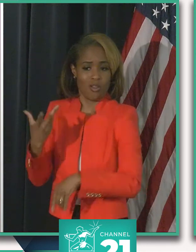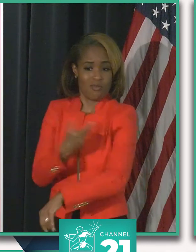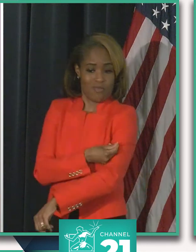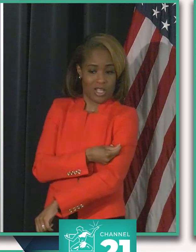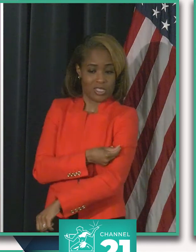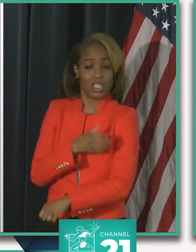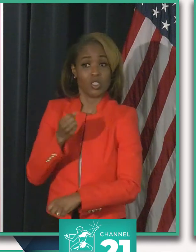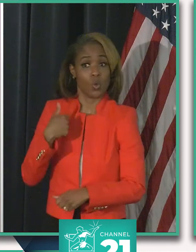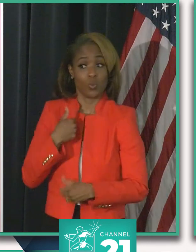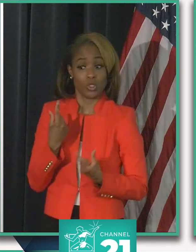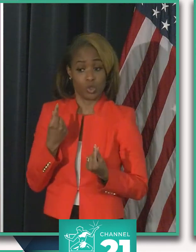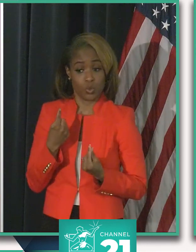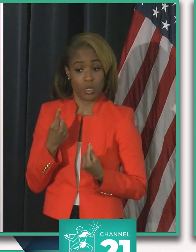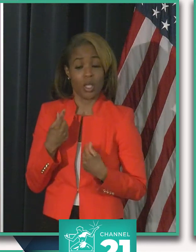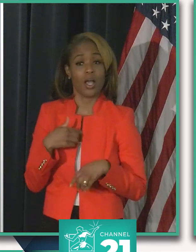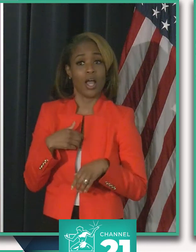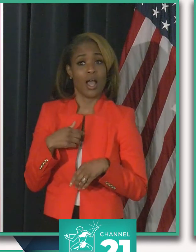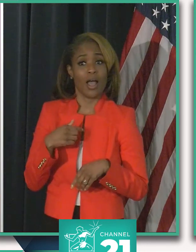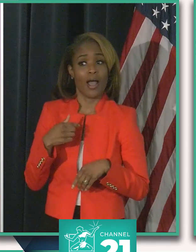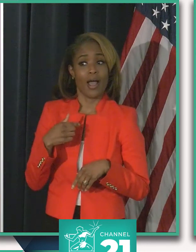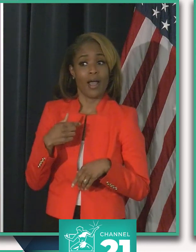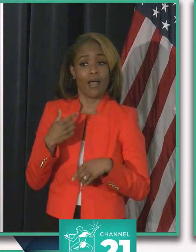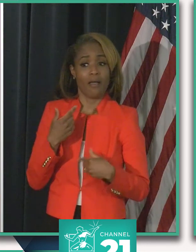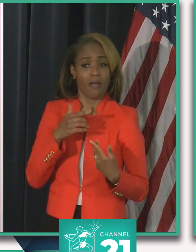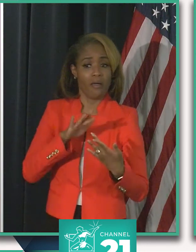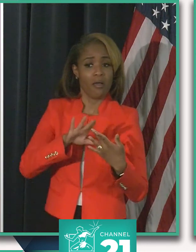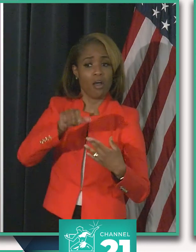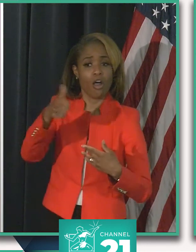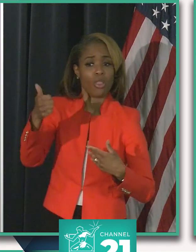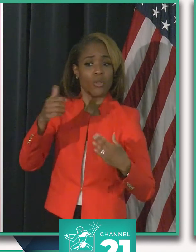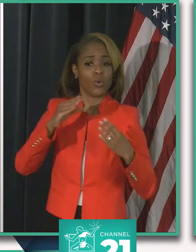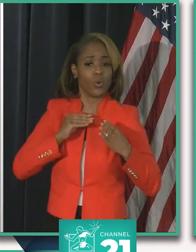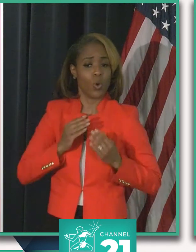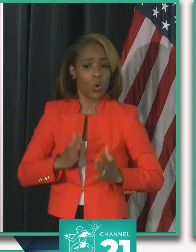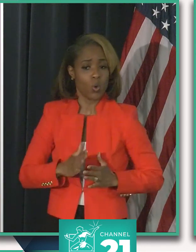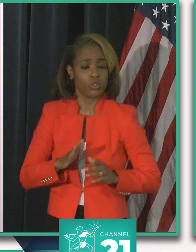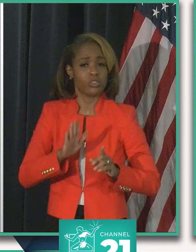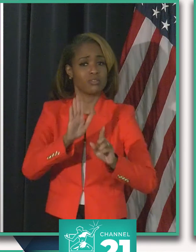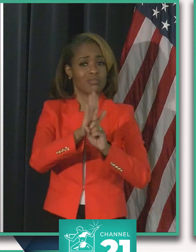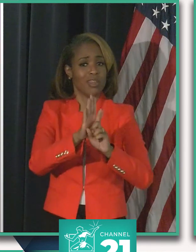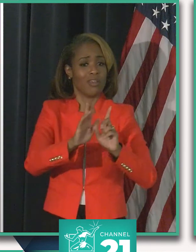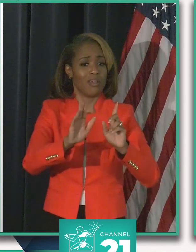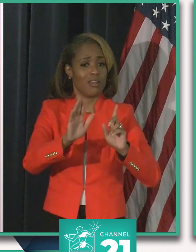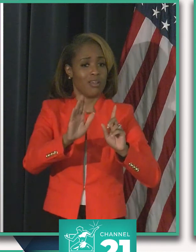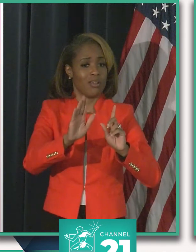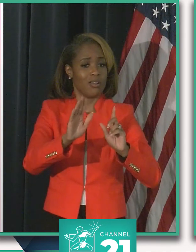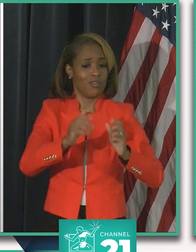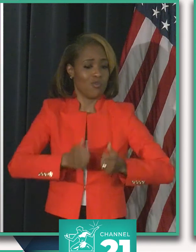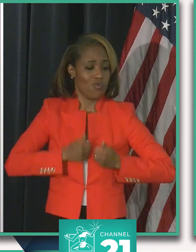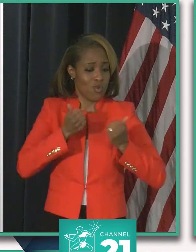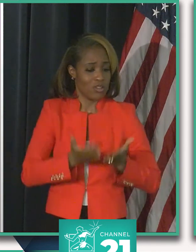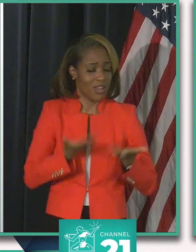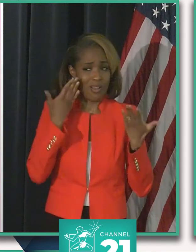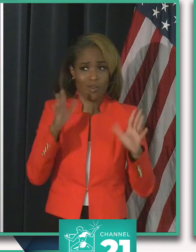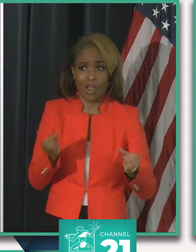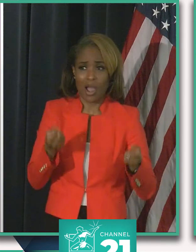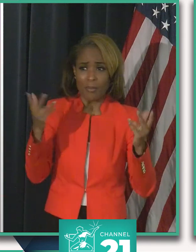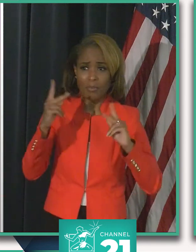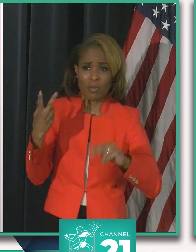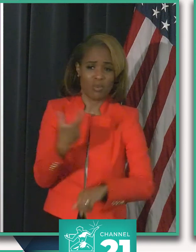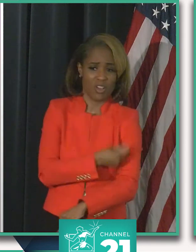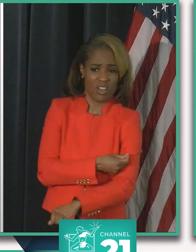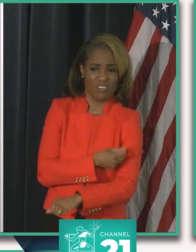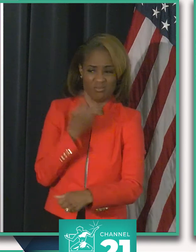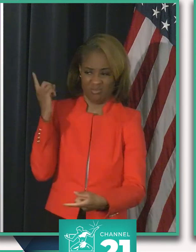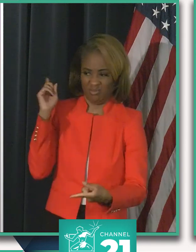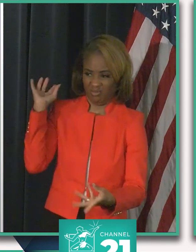So what we did was I put a call out to hundreds of other owners, their residents, and I don't know how many people we've had vaccinated to